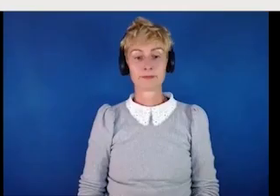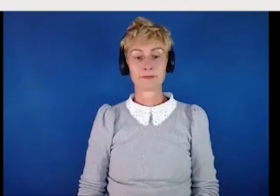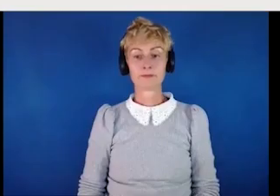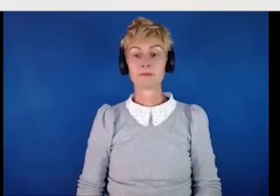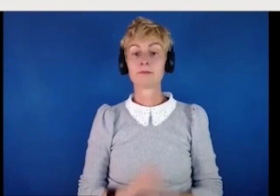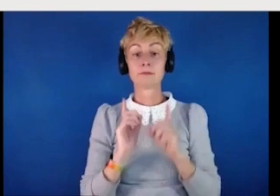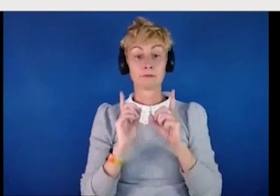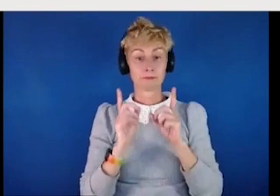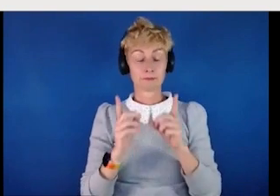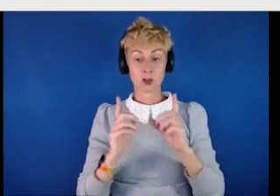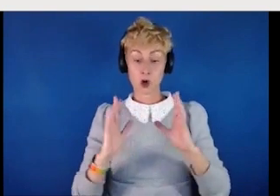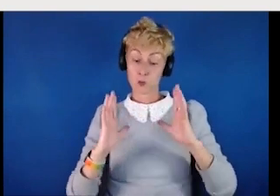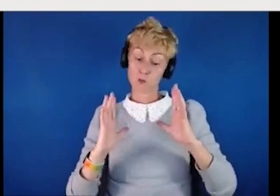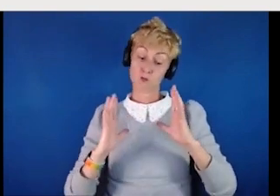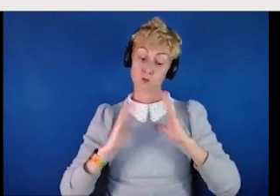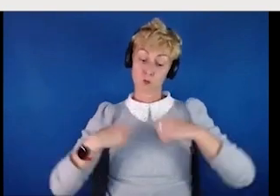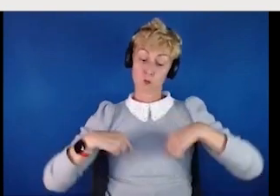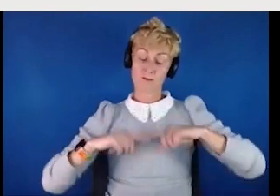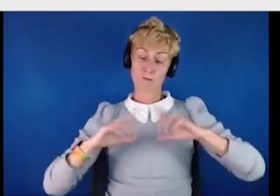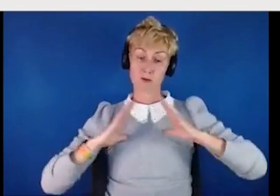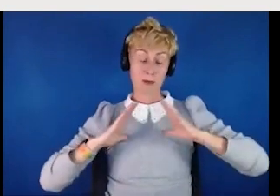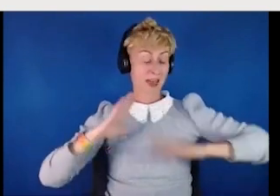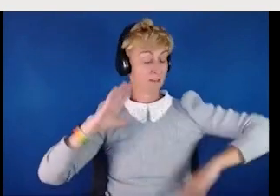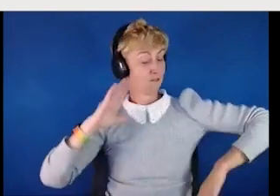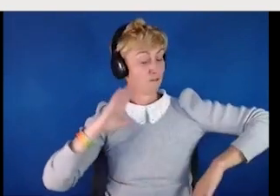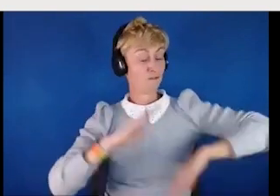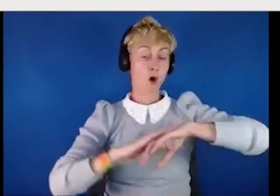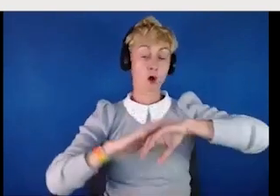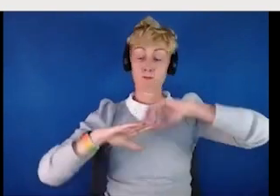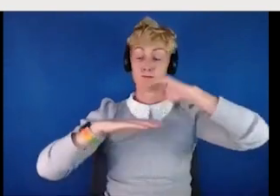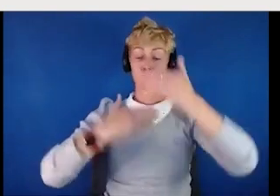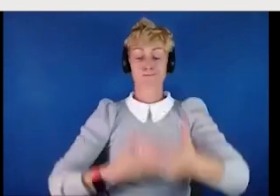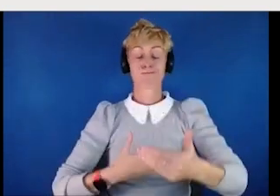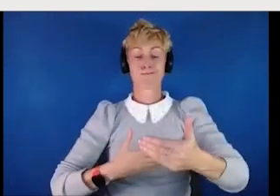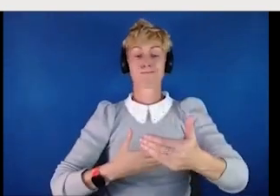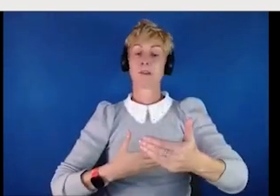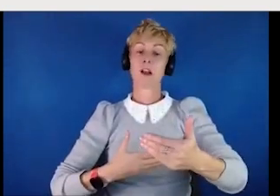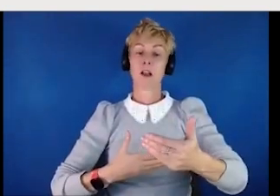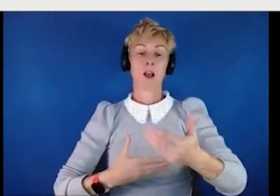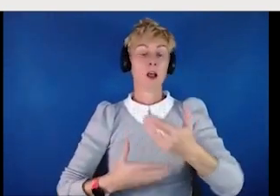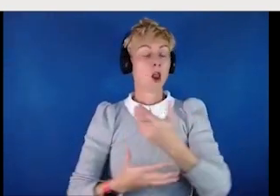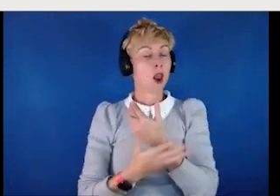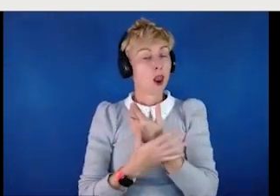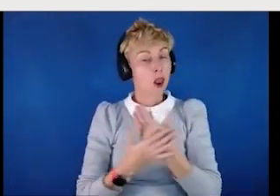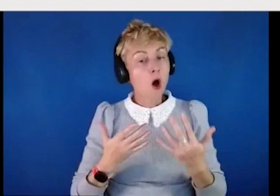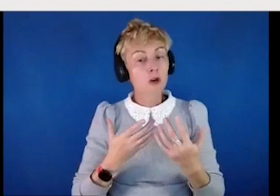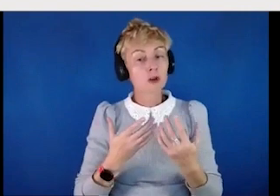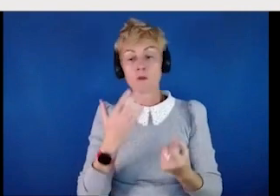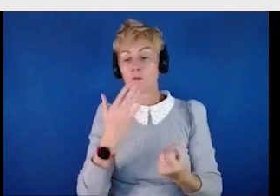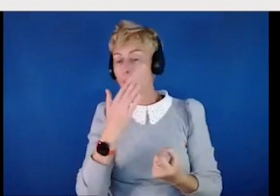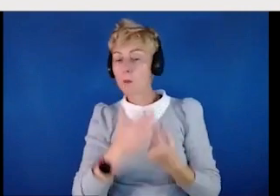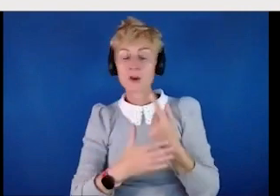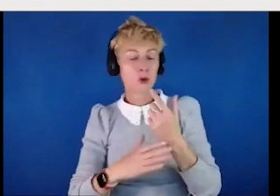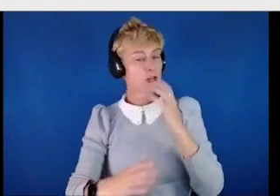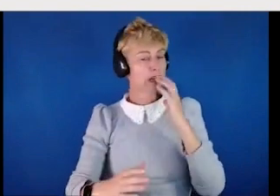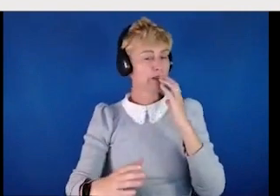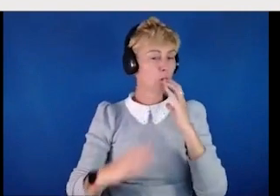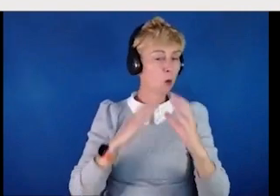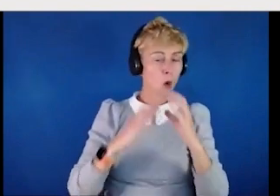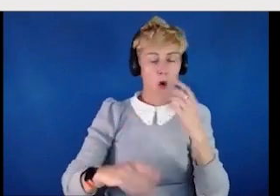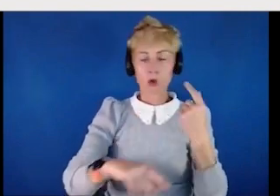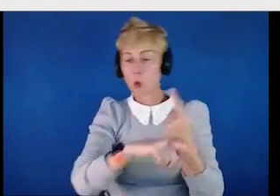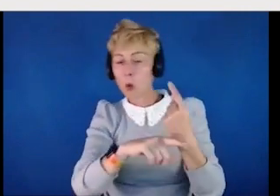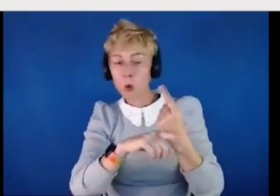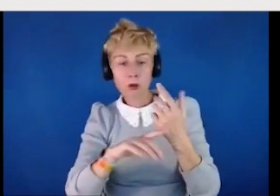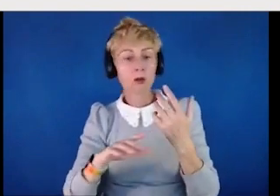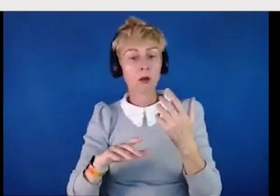So we have prepared a full program today with lots of opportunity for interaction throughout. We will